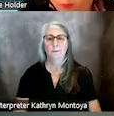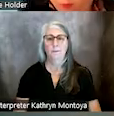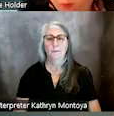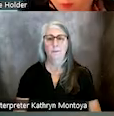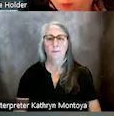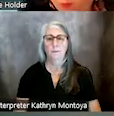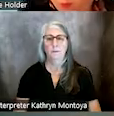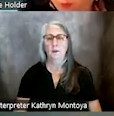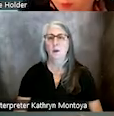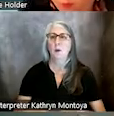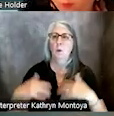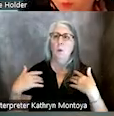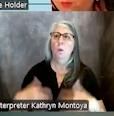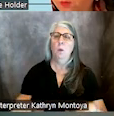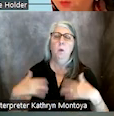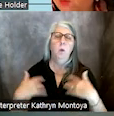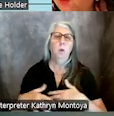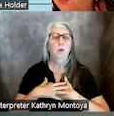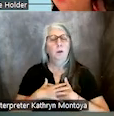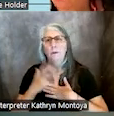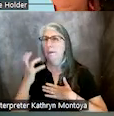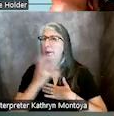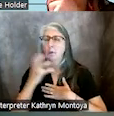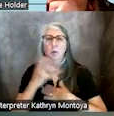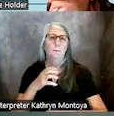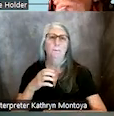This was incredibly powerful.